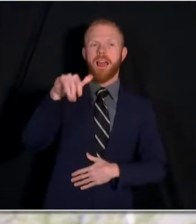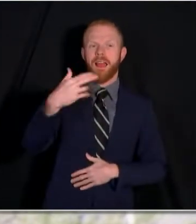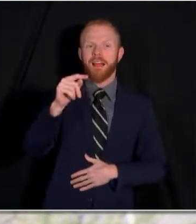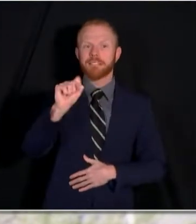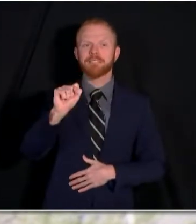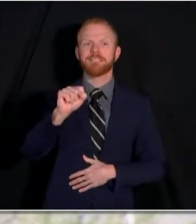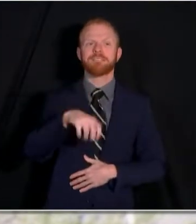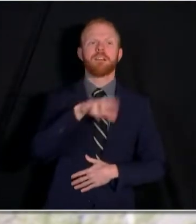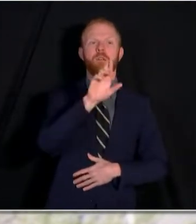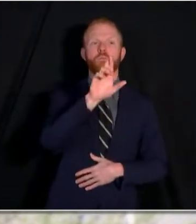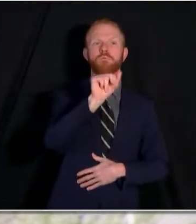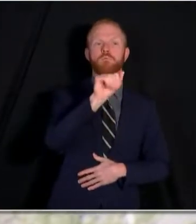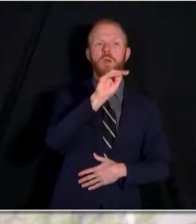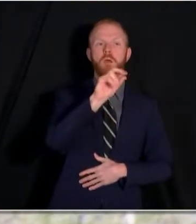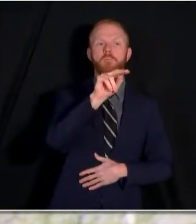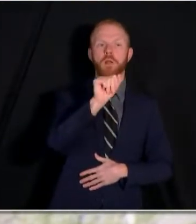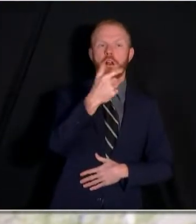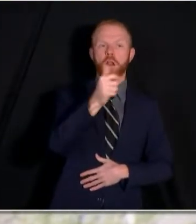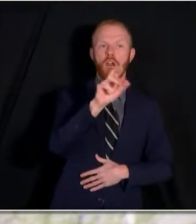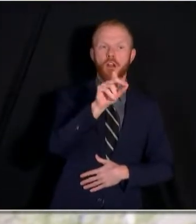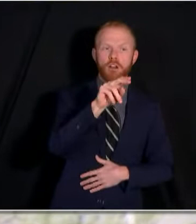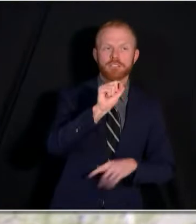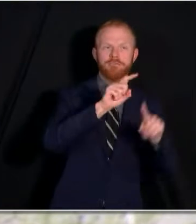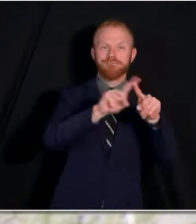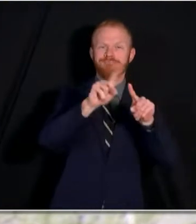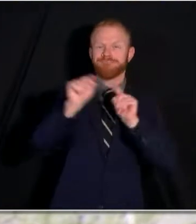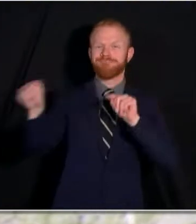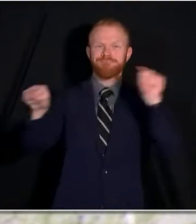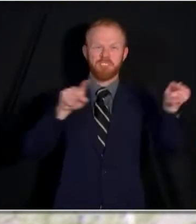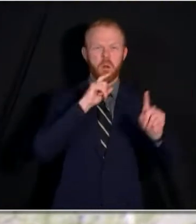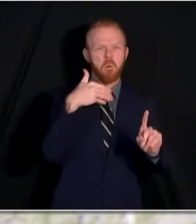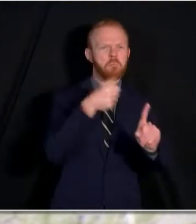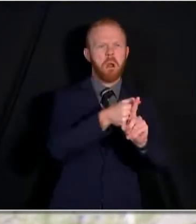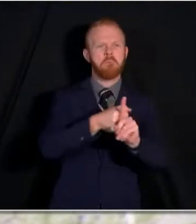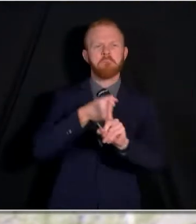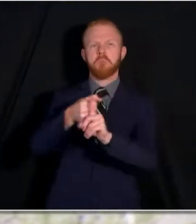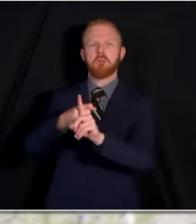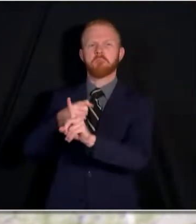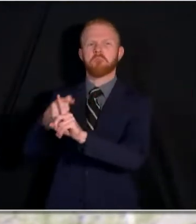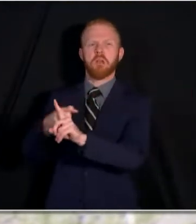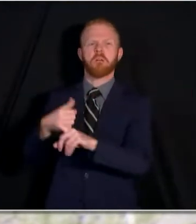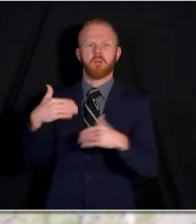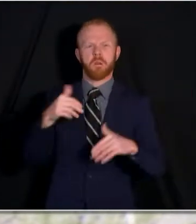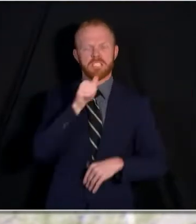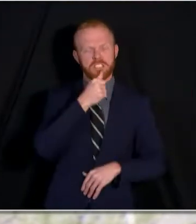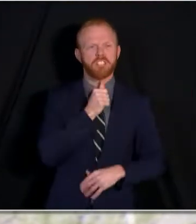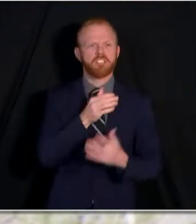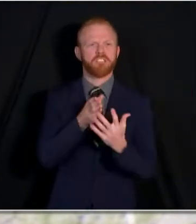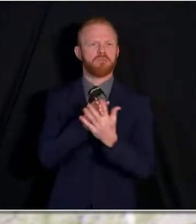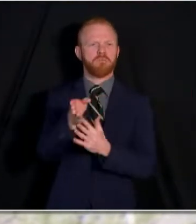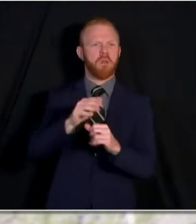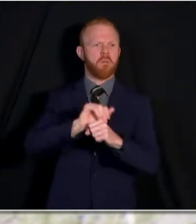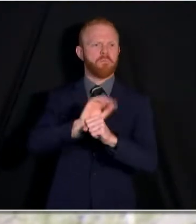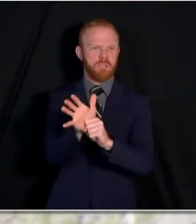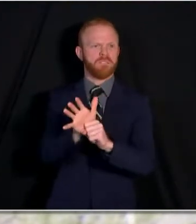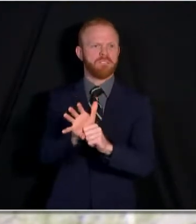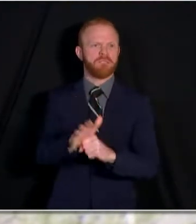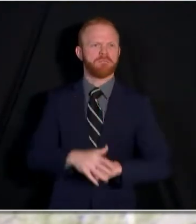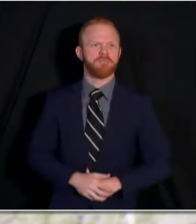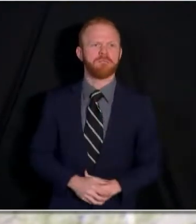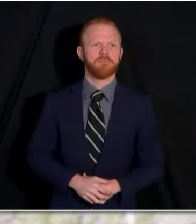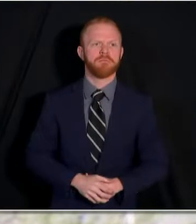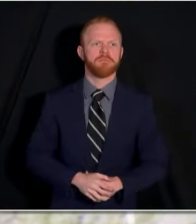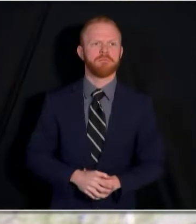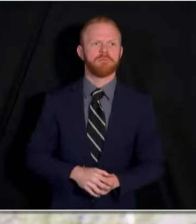hard hit by this pandemic. Both Boyle Heights and East Los Angeles has experienced a case rate of almost